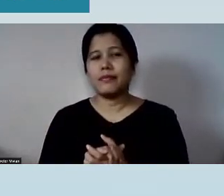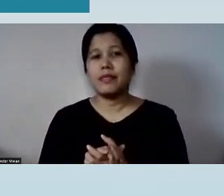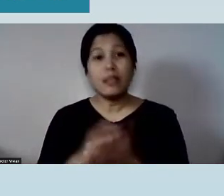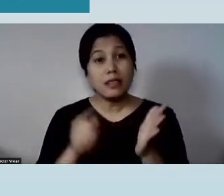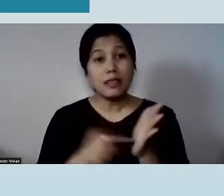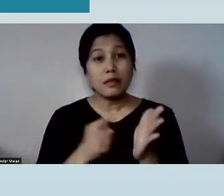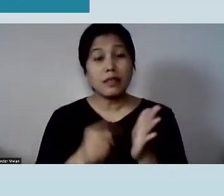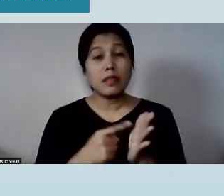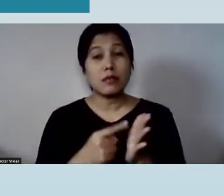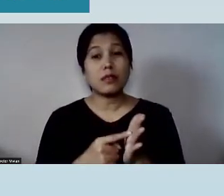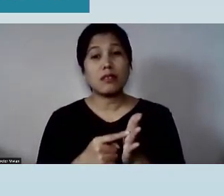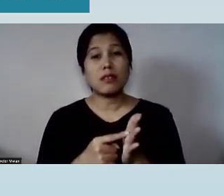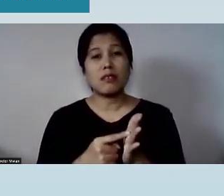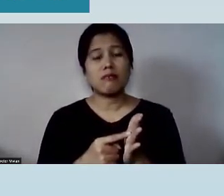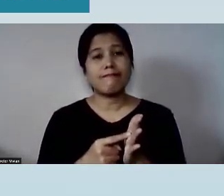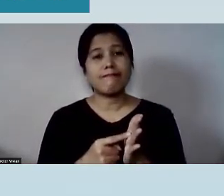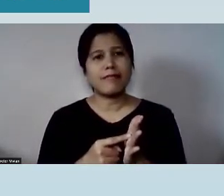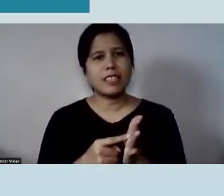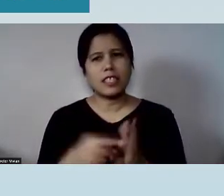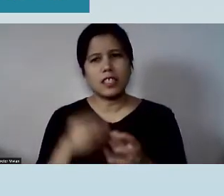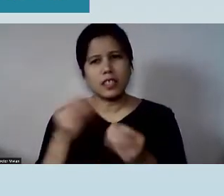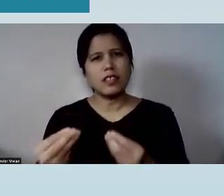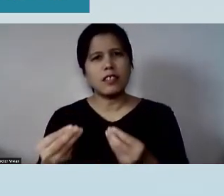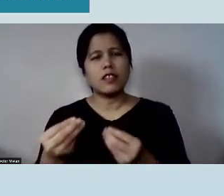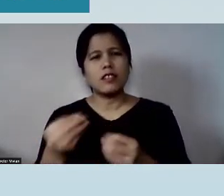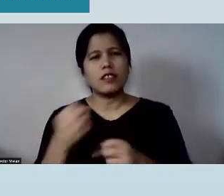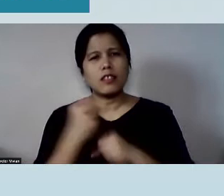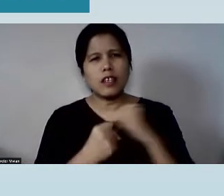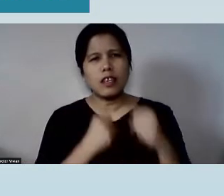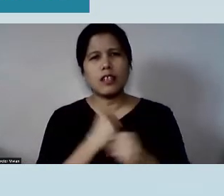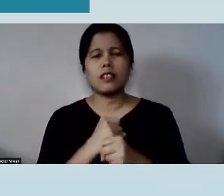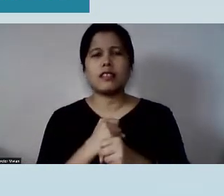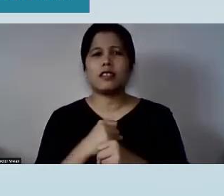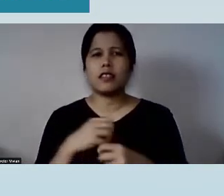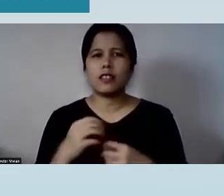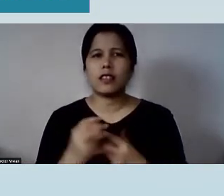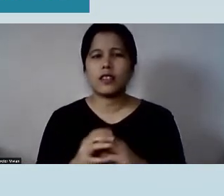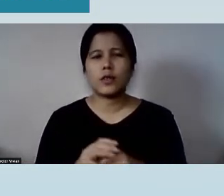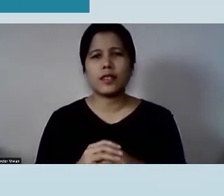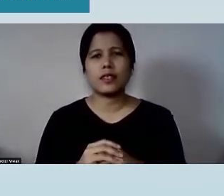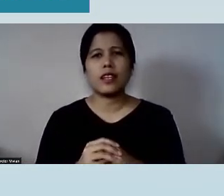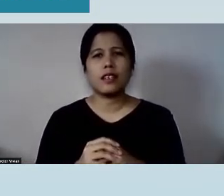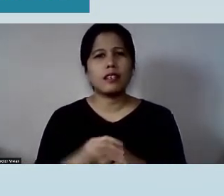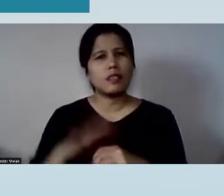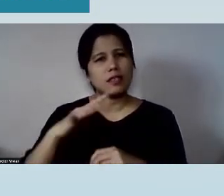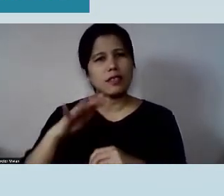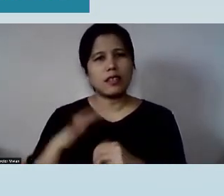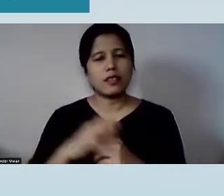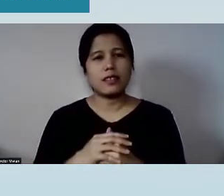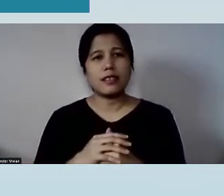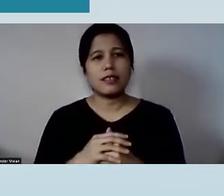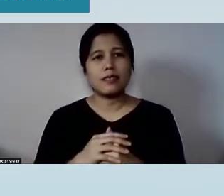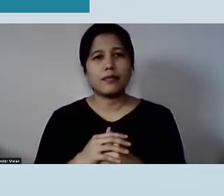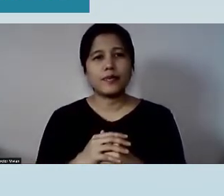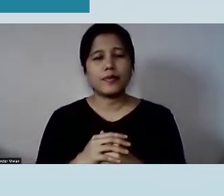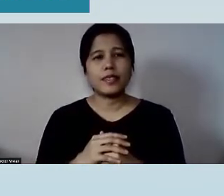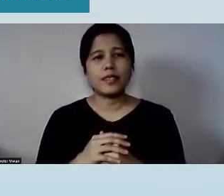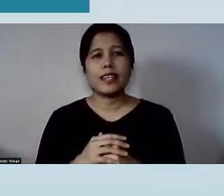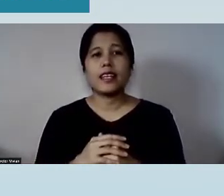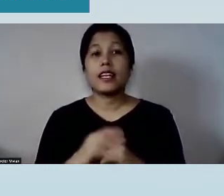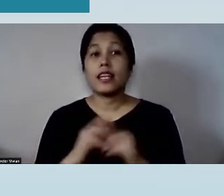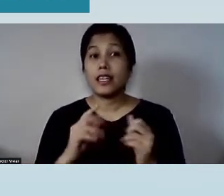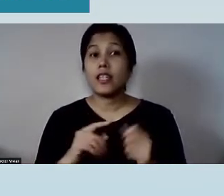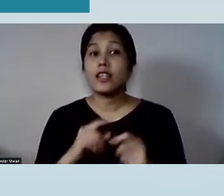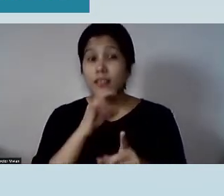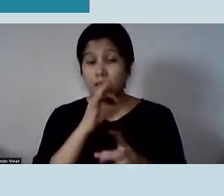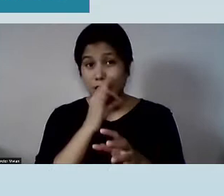Sometimes you have to suffer the consequences, right? Frequent impatience, beginning to doubt. And here is the key factor which we